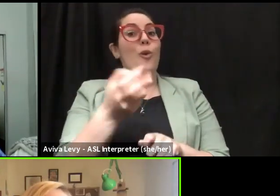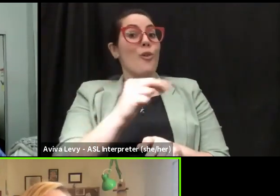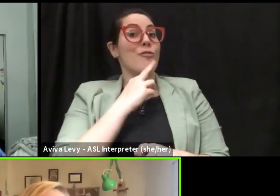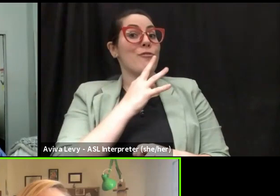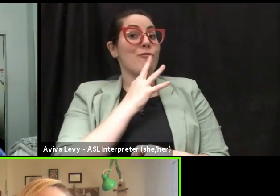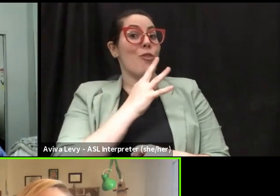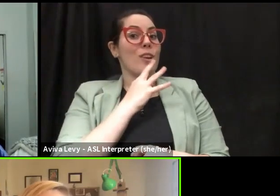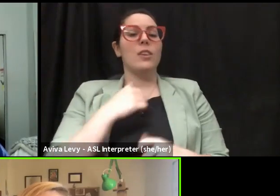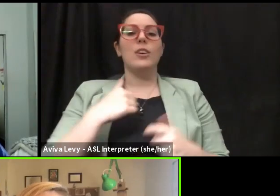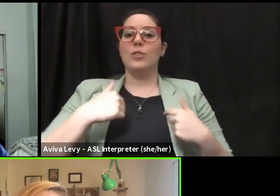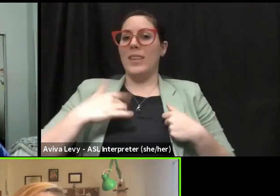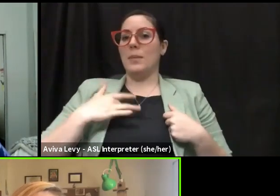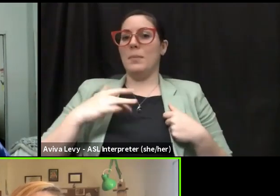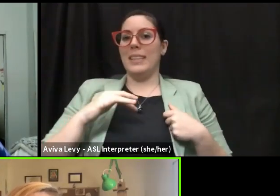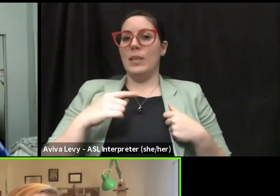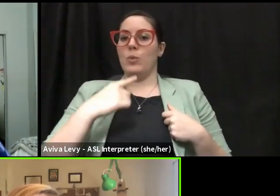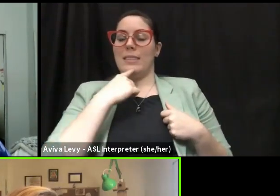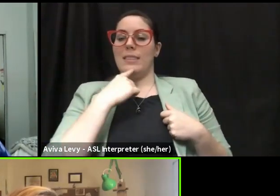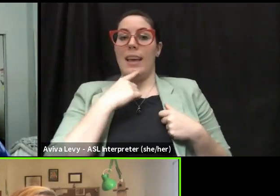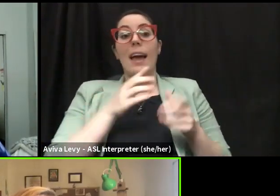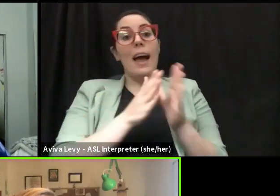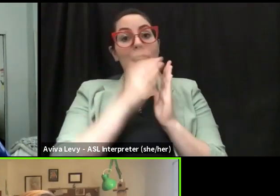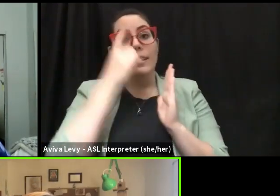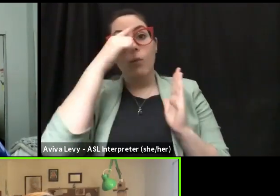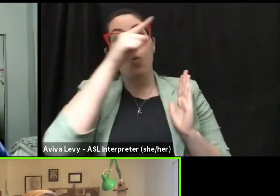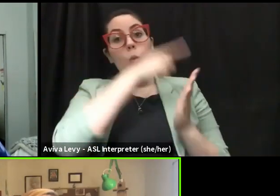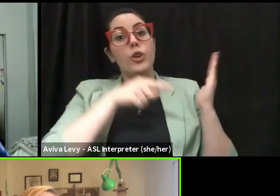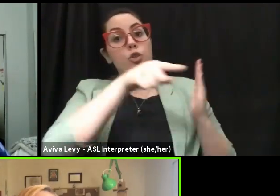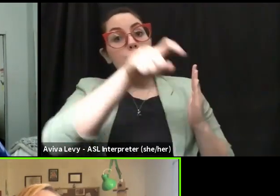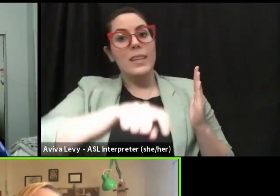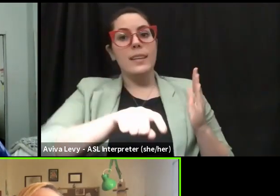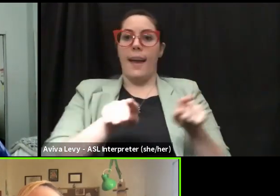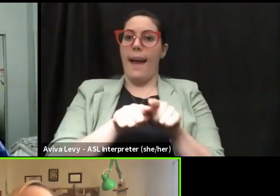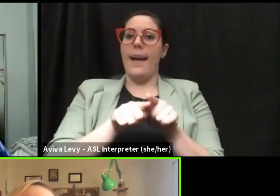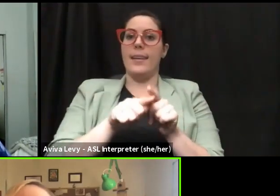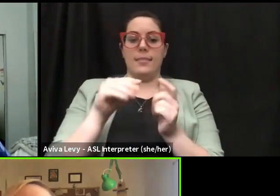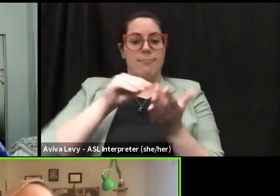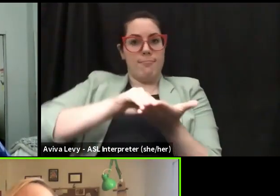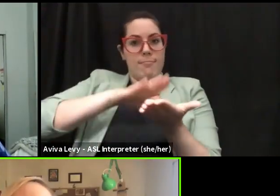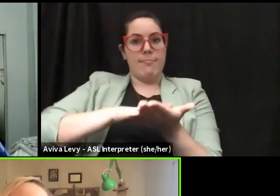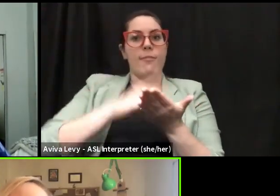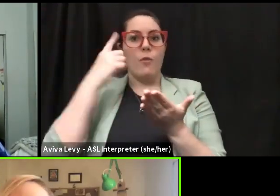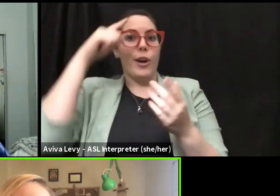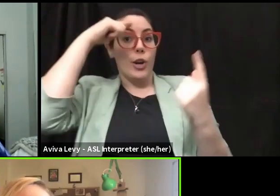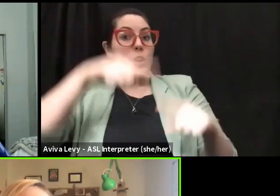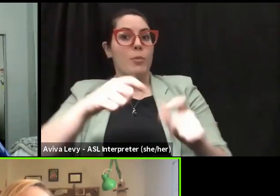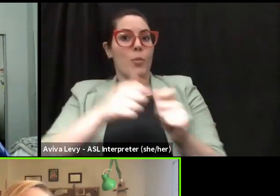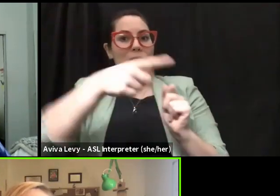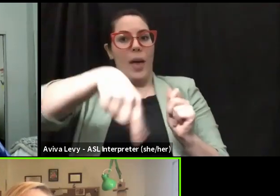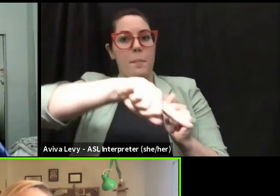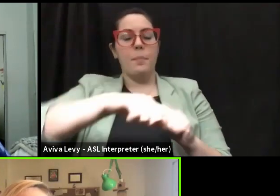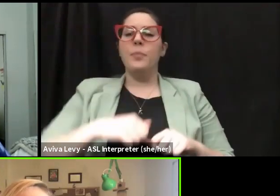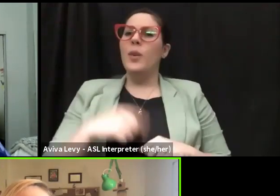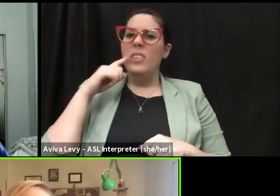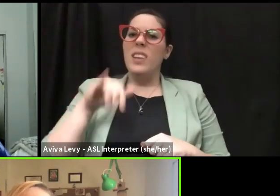need as one of those agreements. So I think that's a really powerful way that